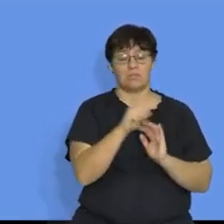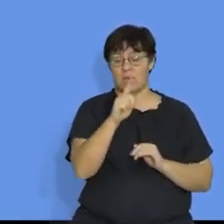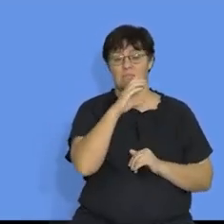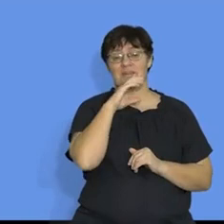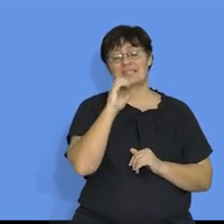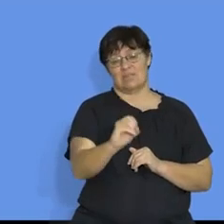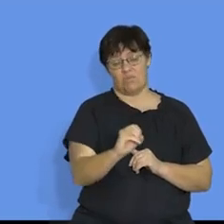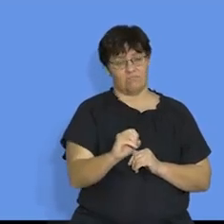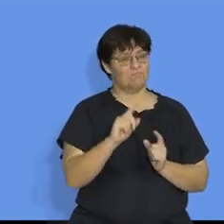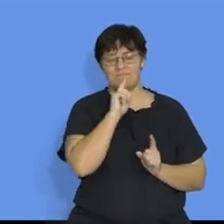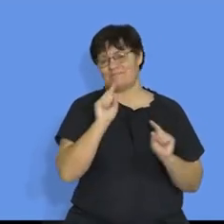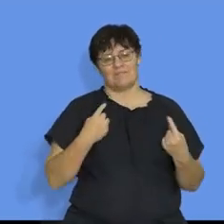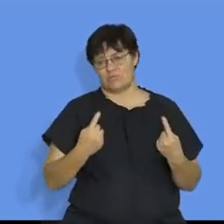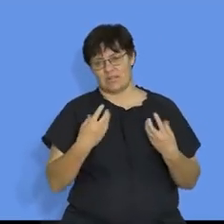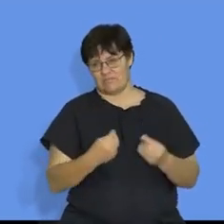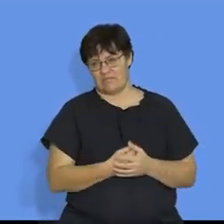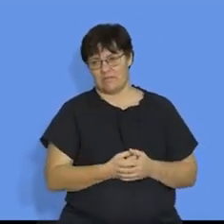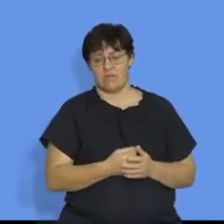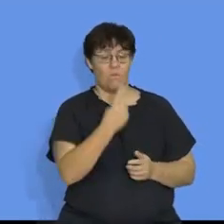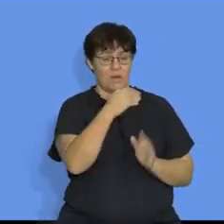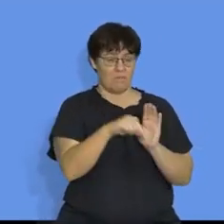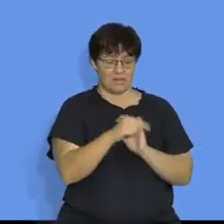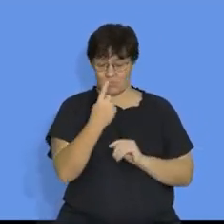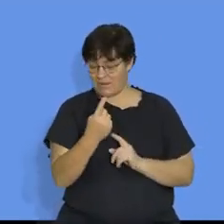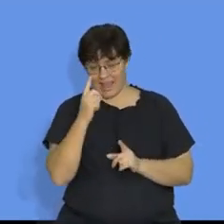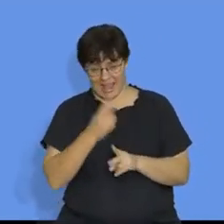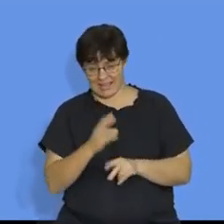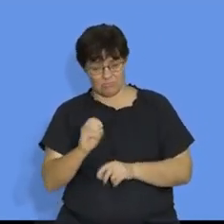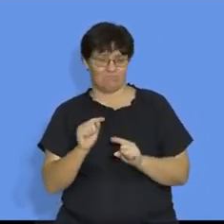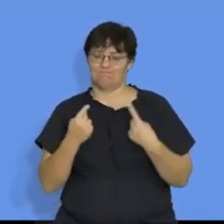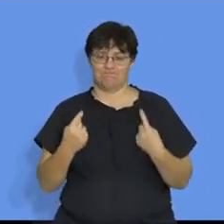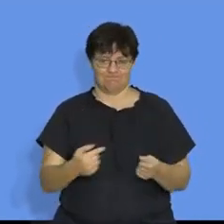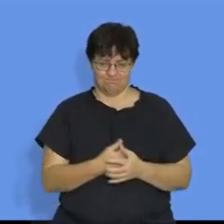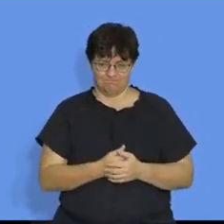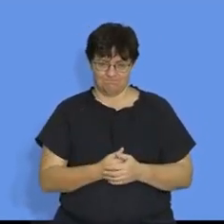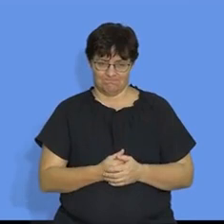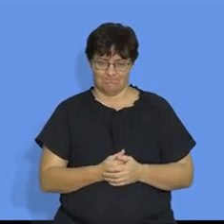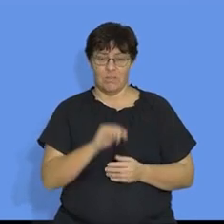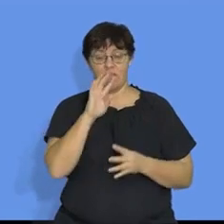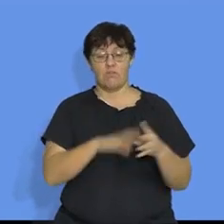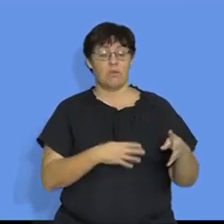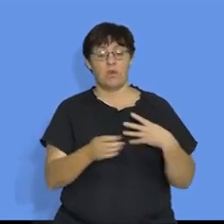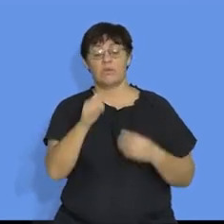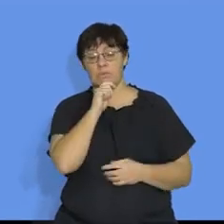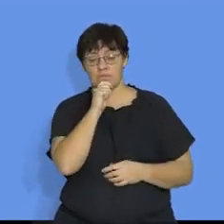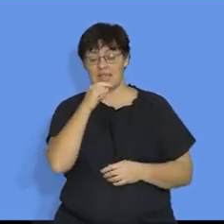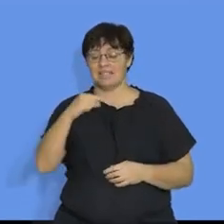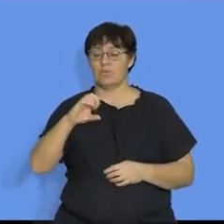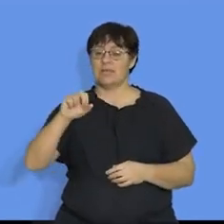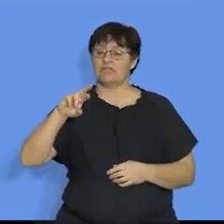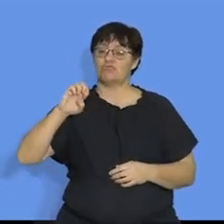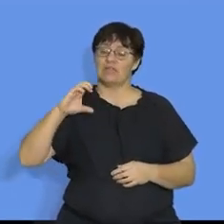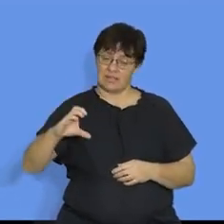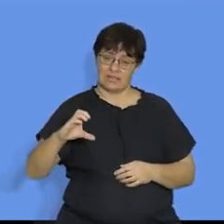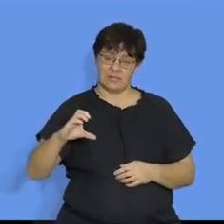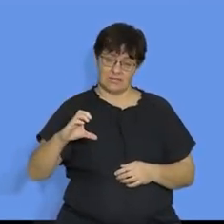minus 1, which would be 0, and 1 minus 1 again. So please note that these formulas are used for